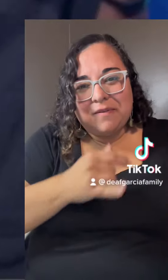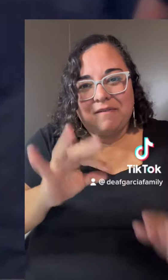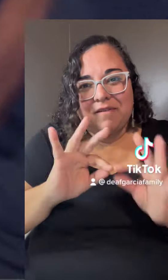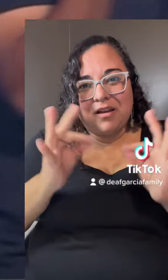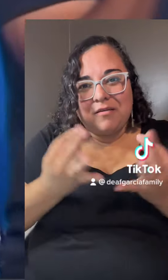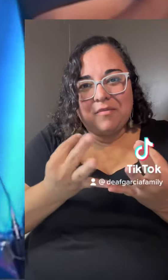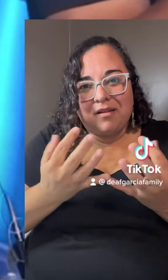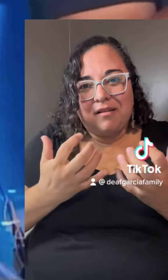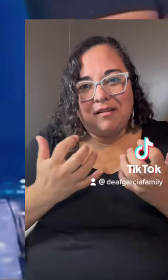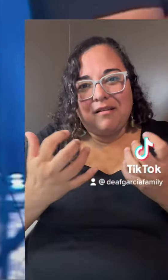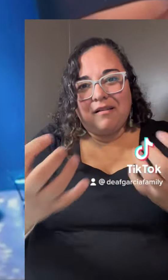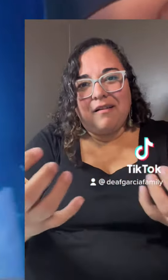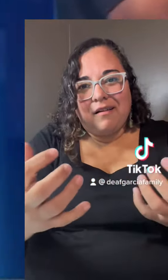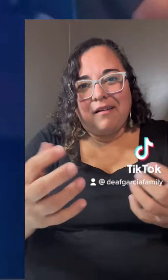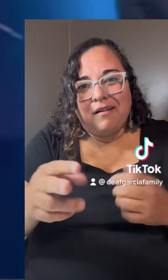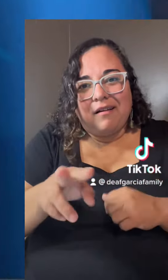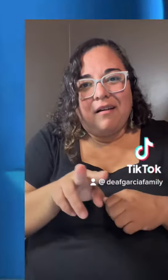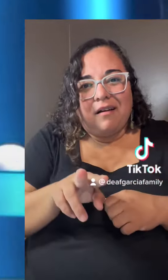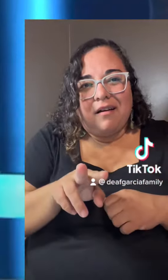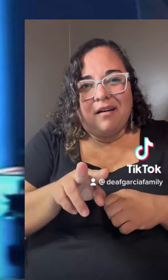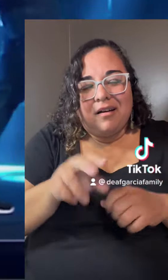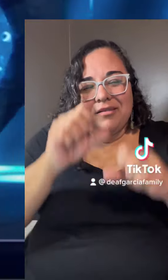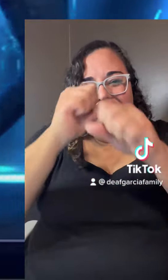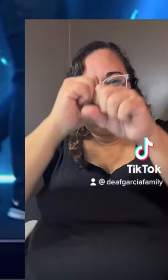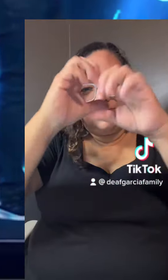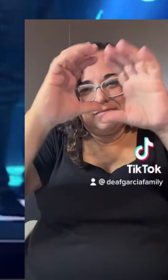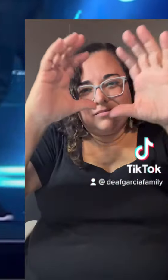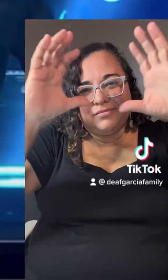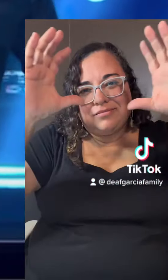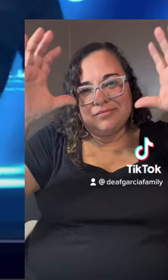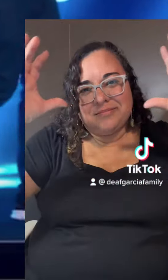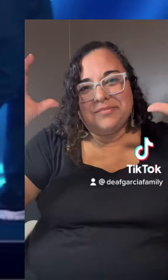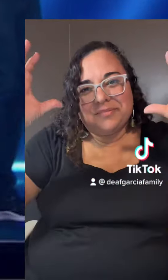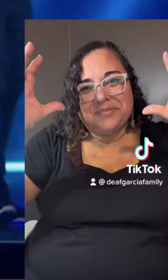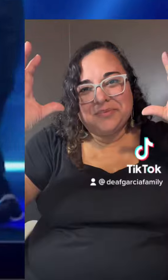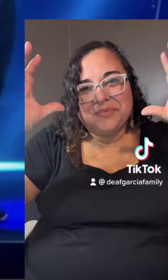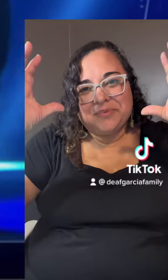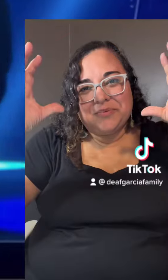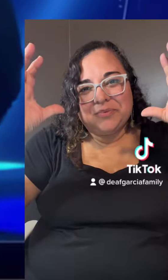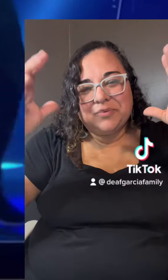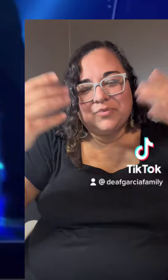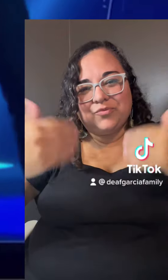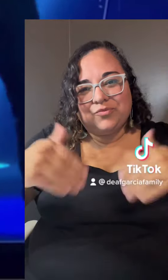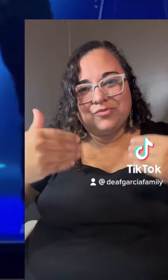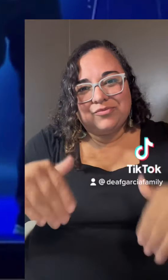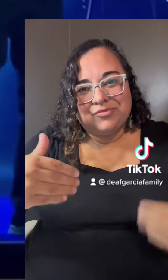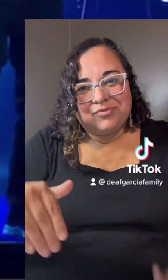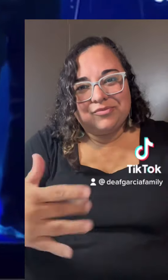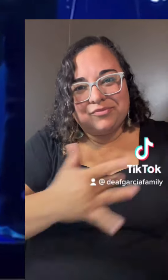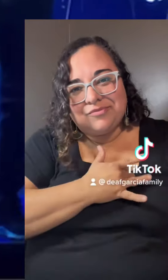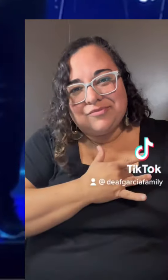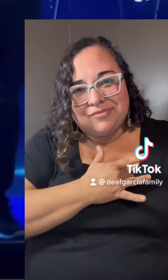family, they just imagined what that must have felt like for him.